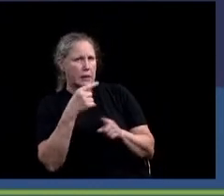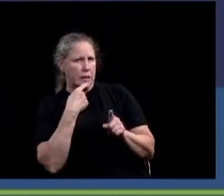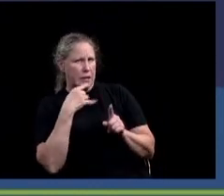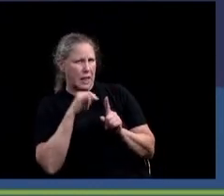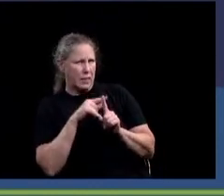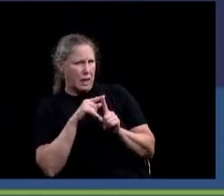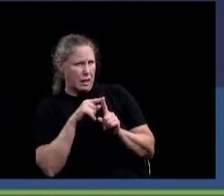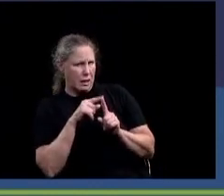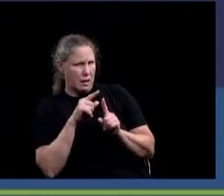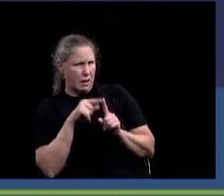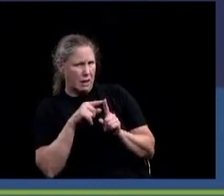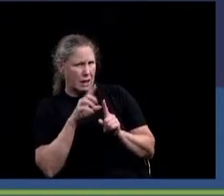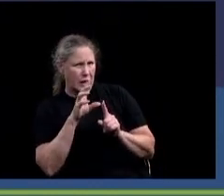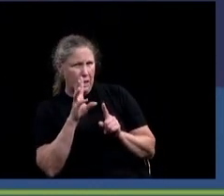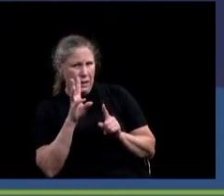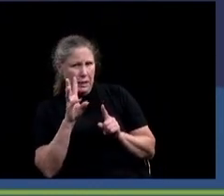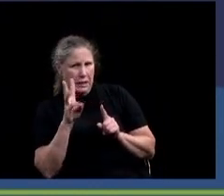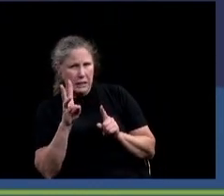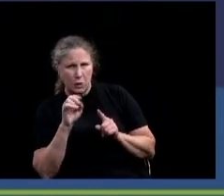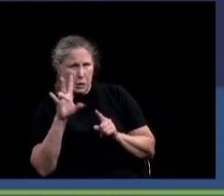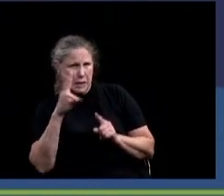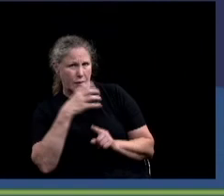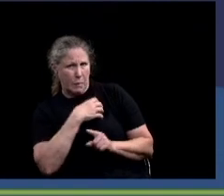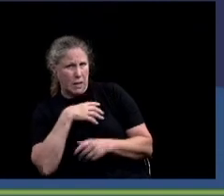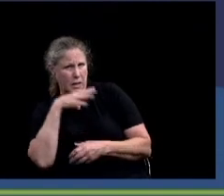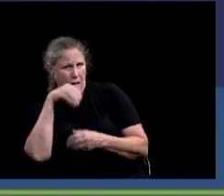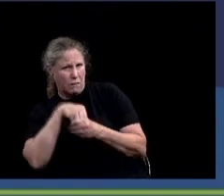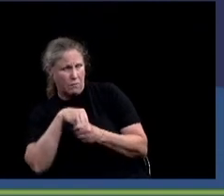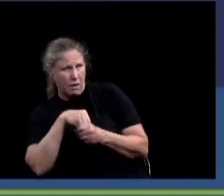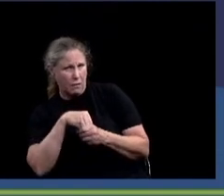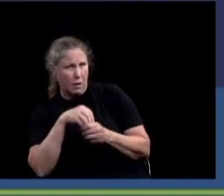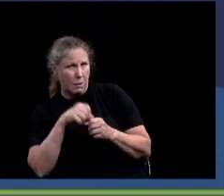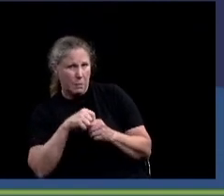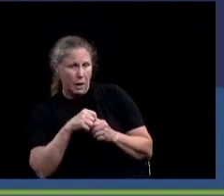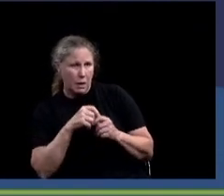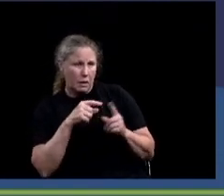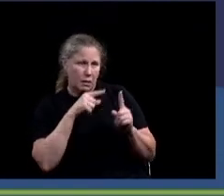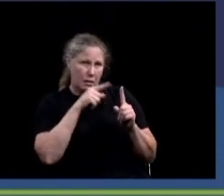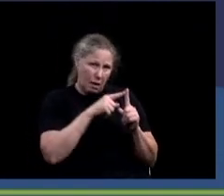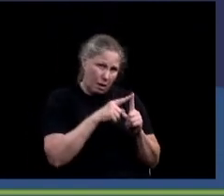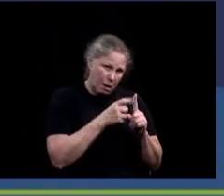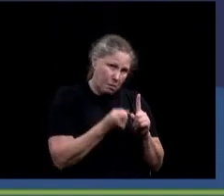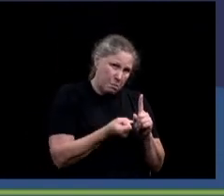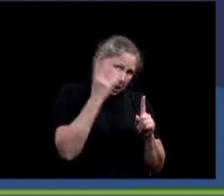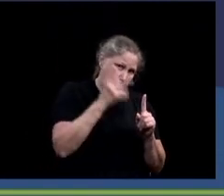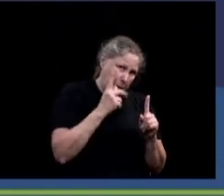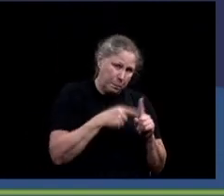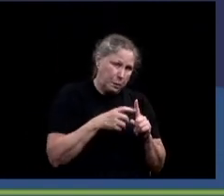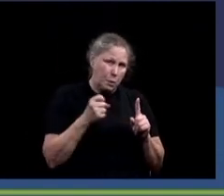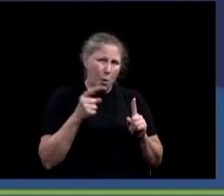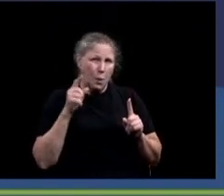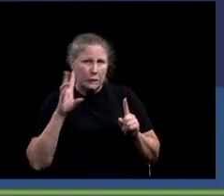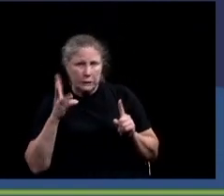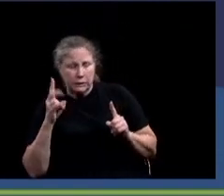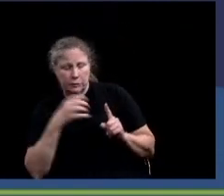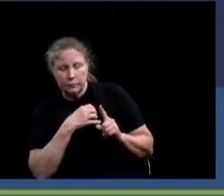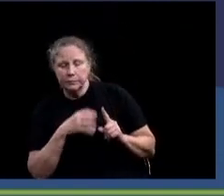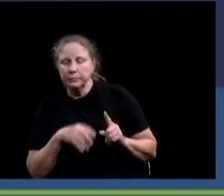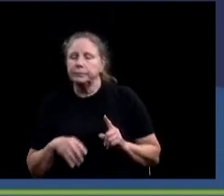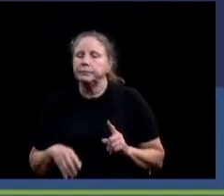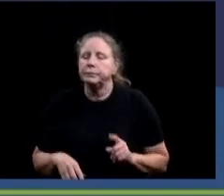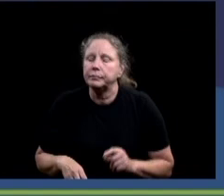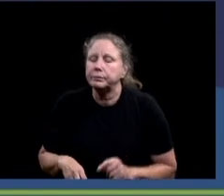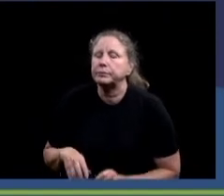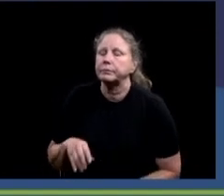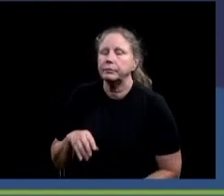indicated. So were there multiple people per case? Is that why it was 21? Right. So they had alleged that it was